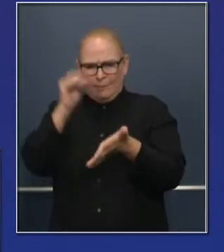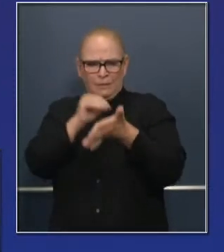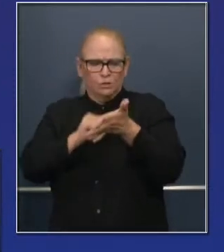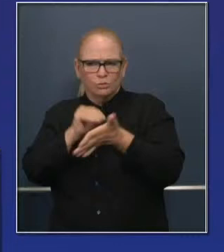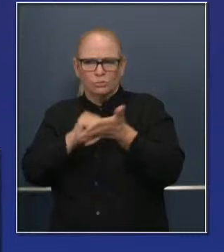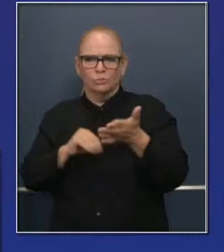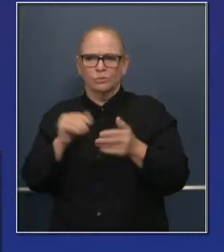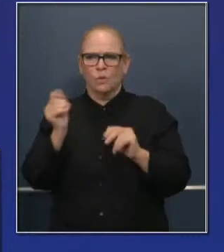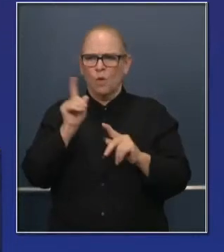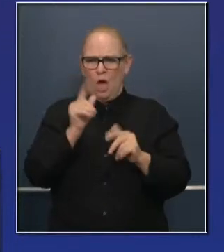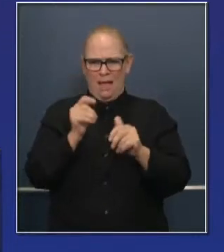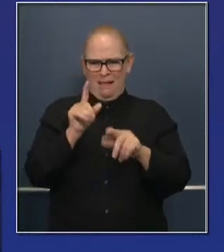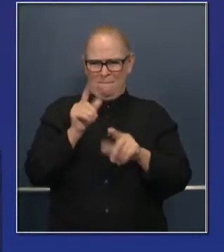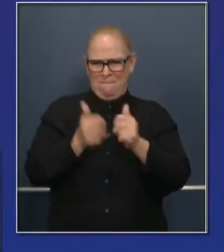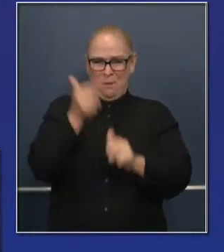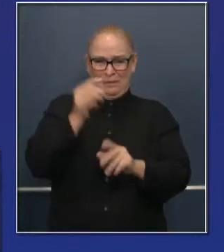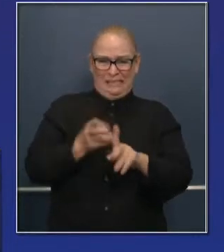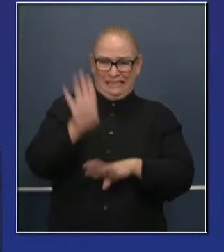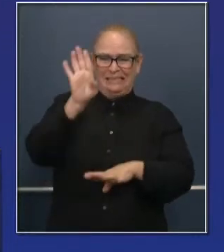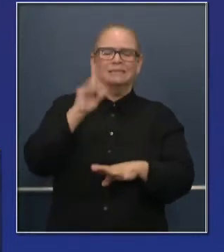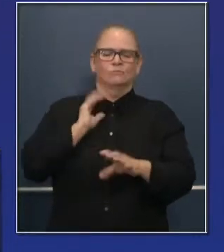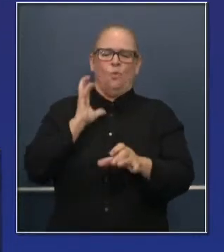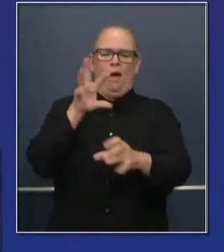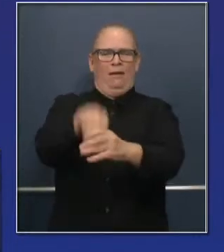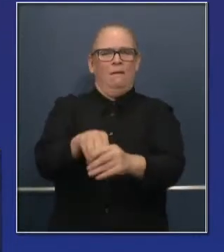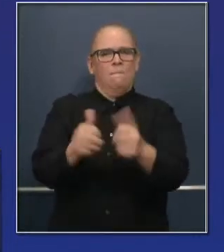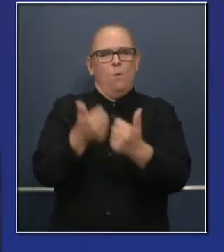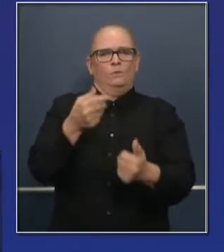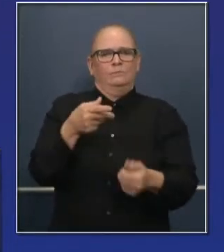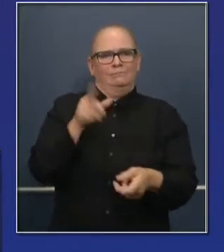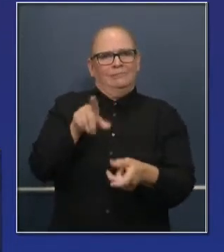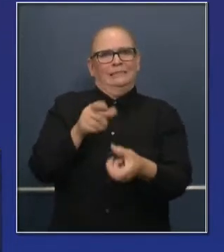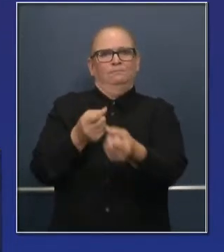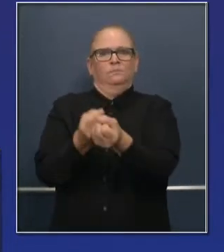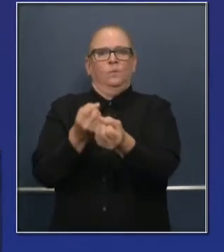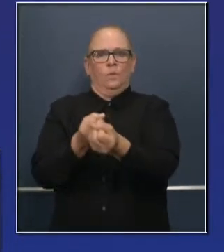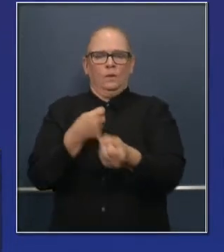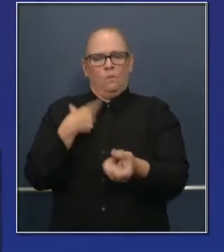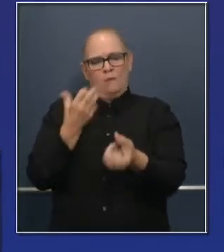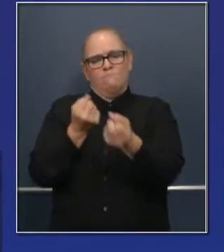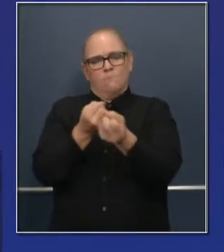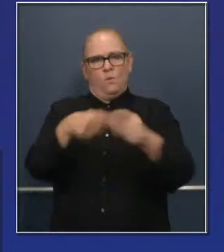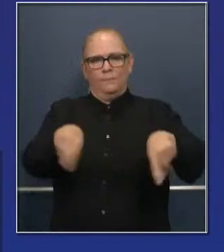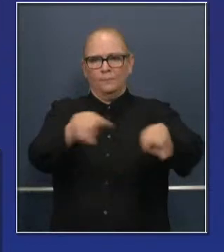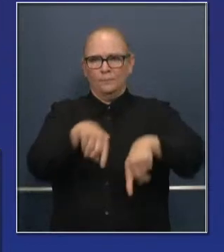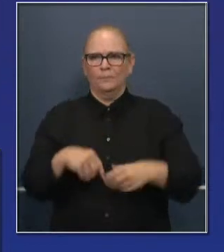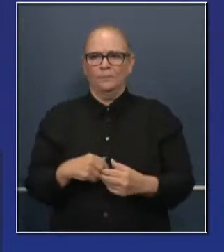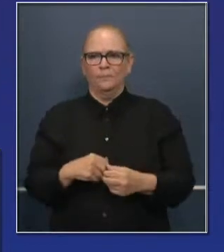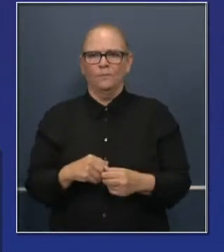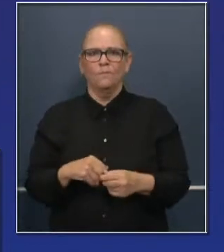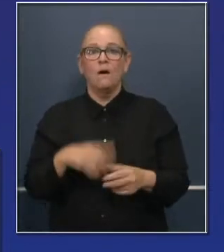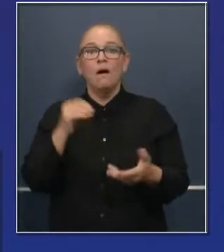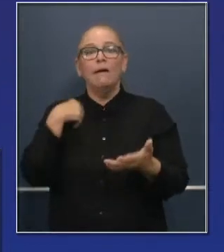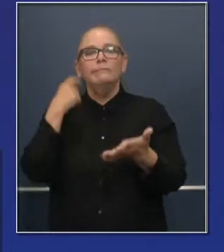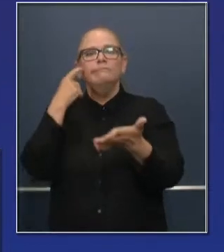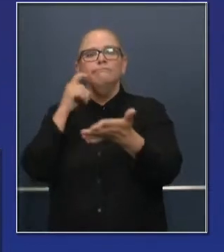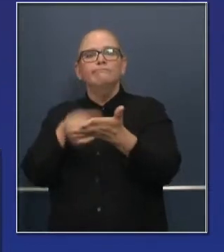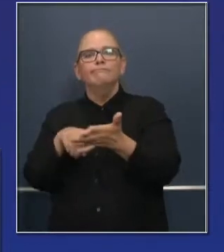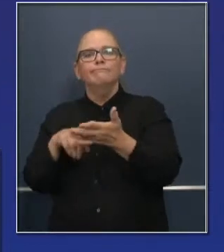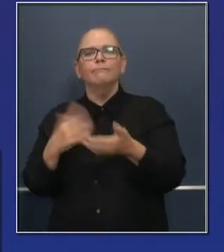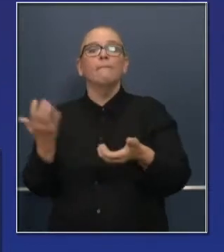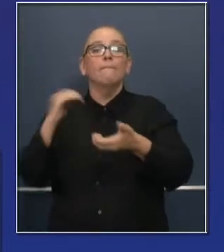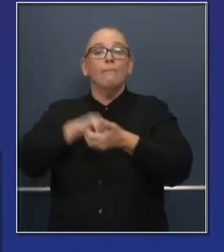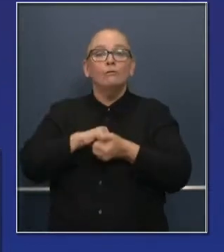may exist or persist in their respective communities. But more important than anything else, identifying partners, not just partners